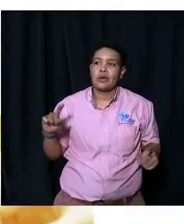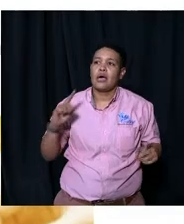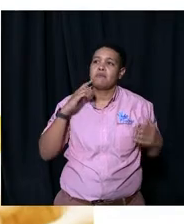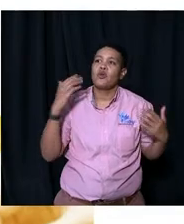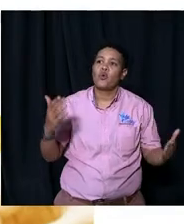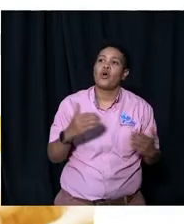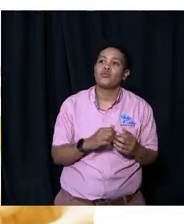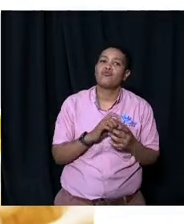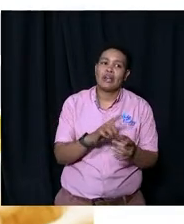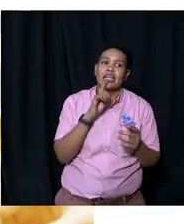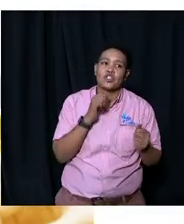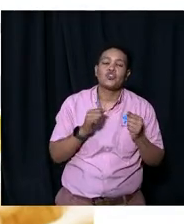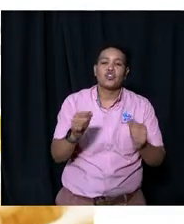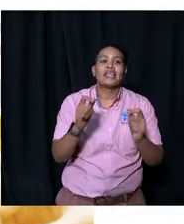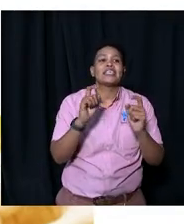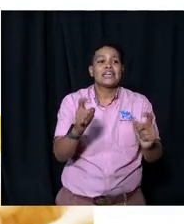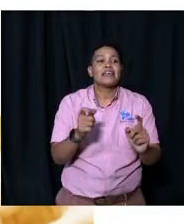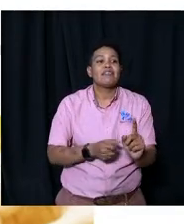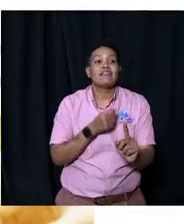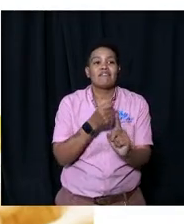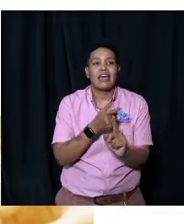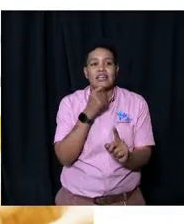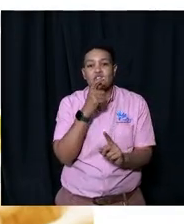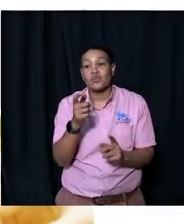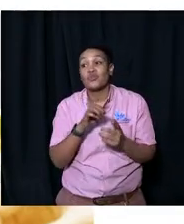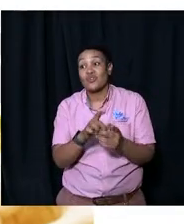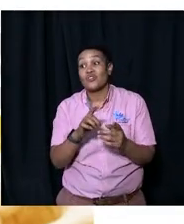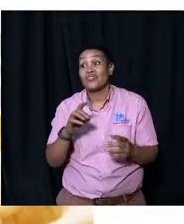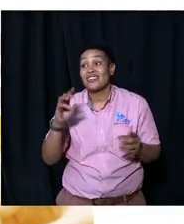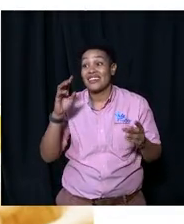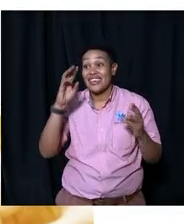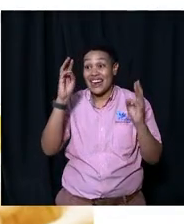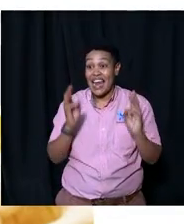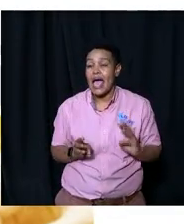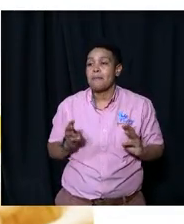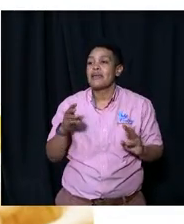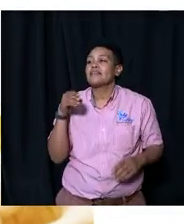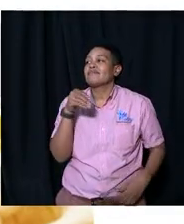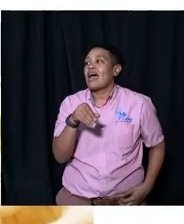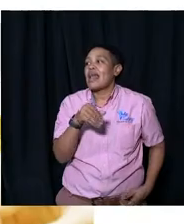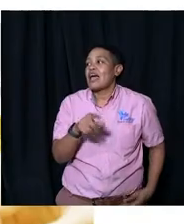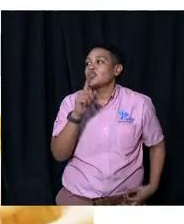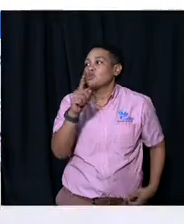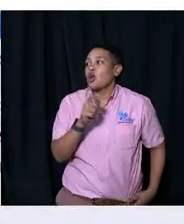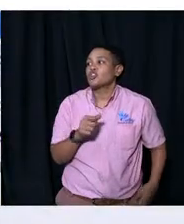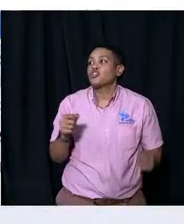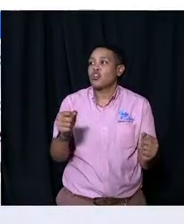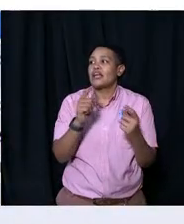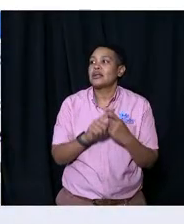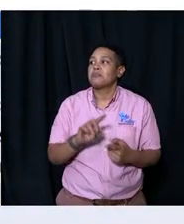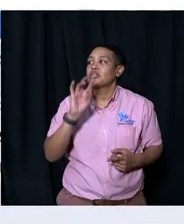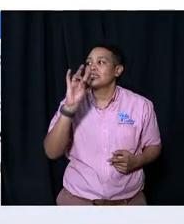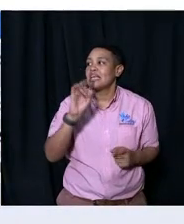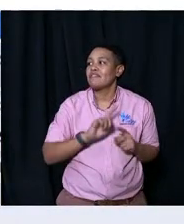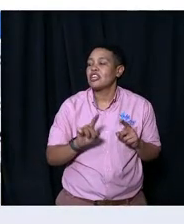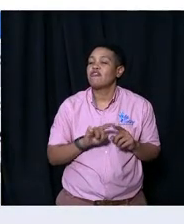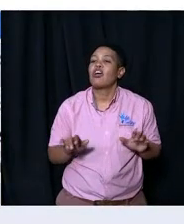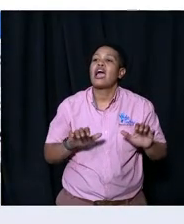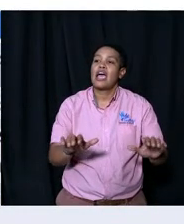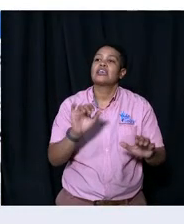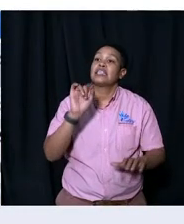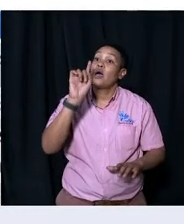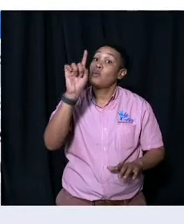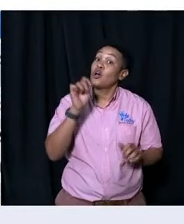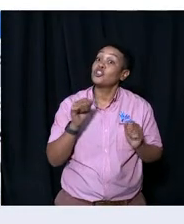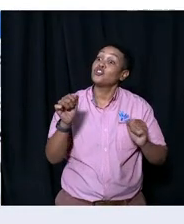the strategies that give effect to the objective on climate finance. There is one strategy and 7 actions, and that